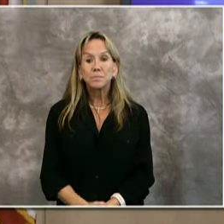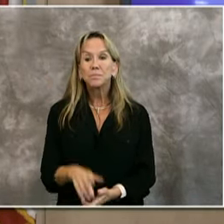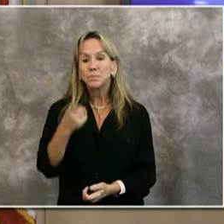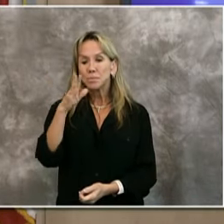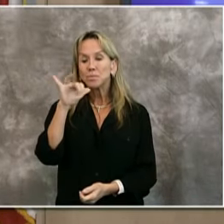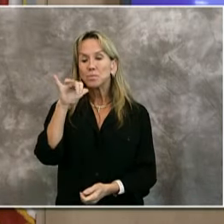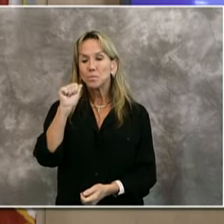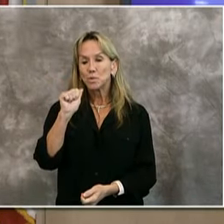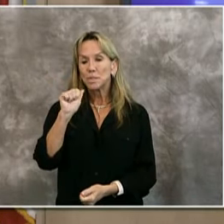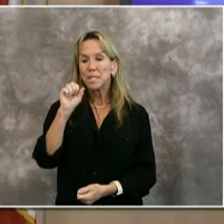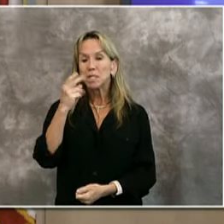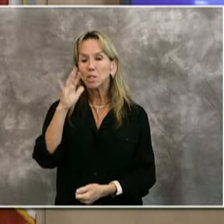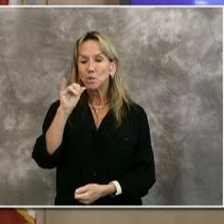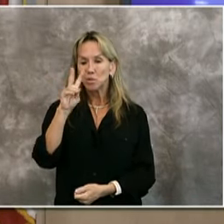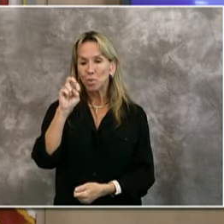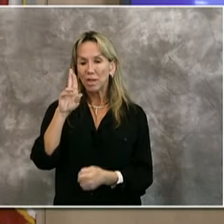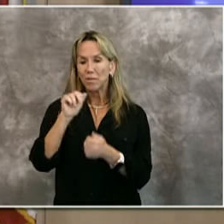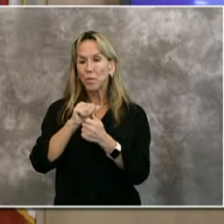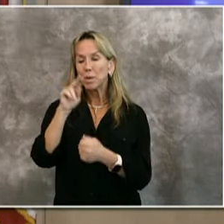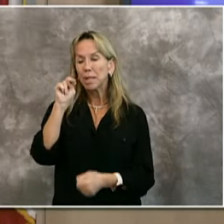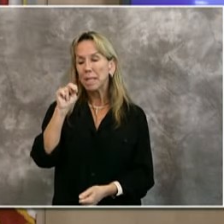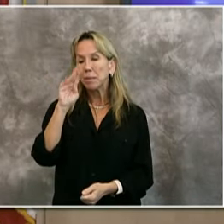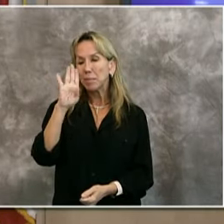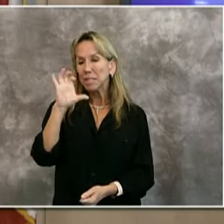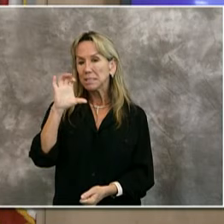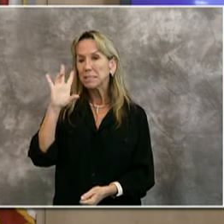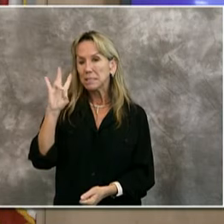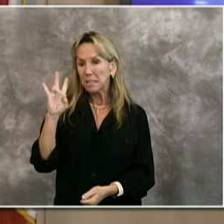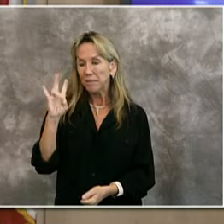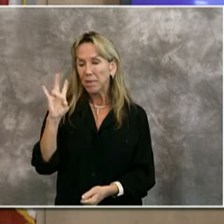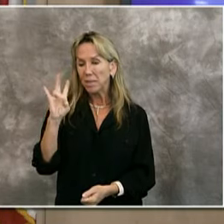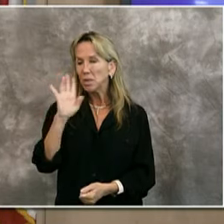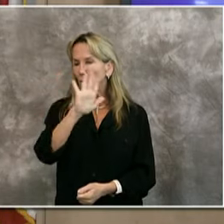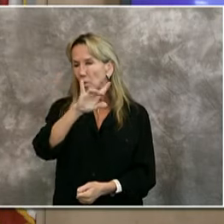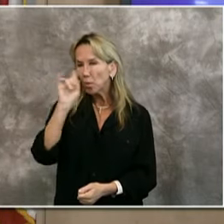Priya Shriver with NBC7, please state your question.